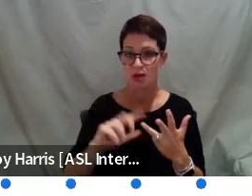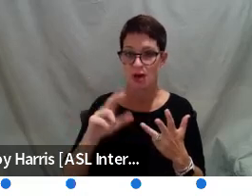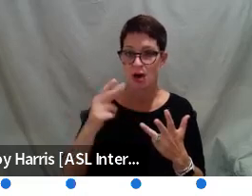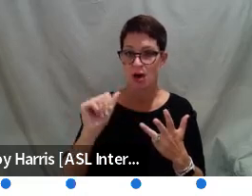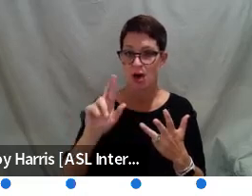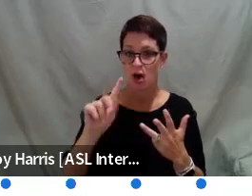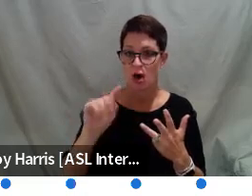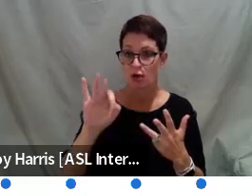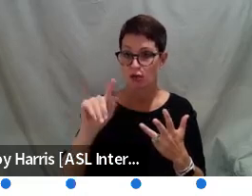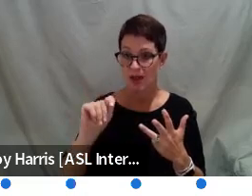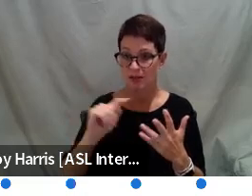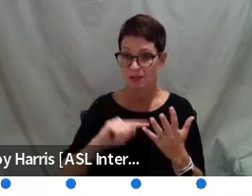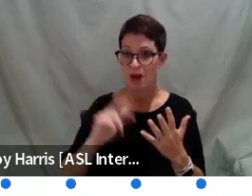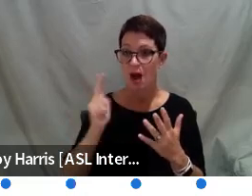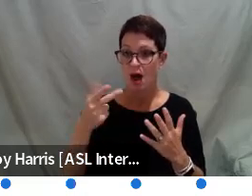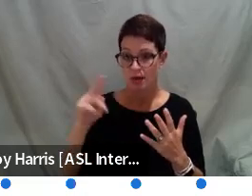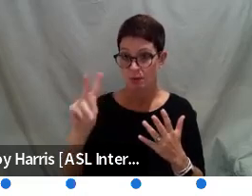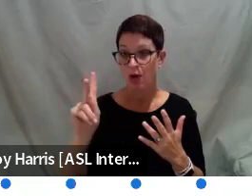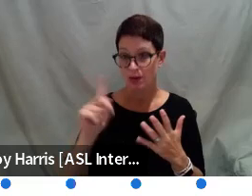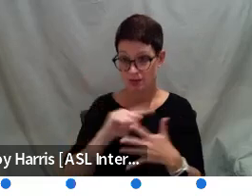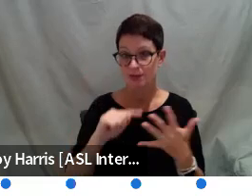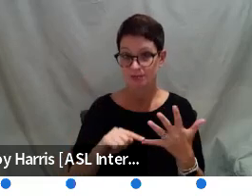Hartranft and Hunting Park.